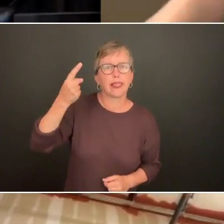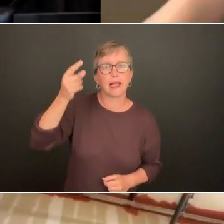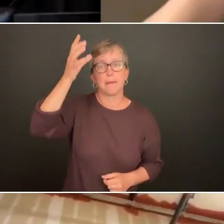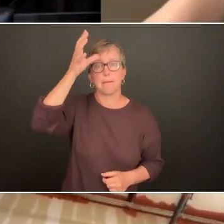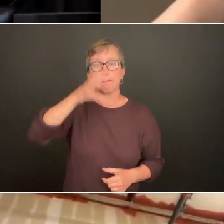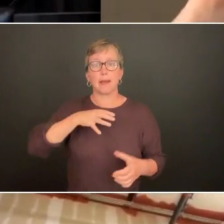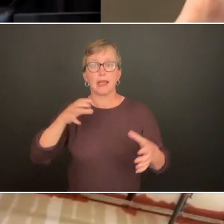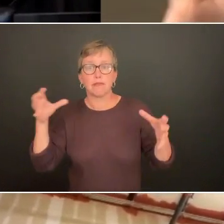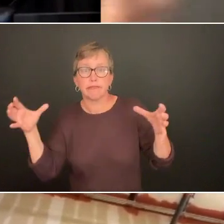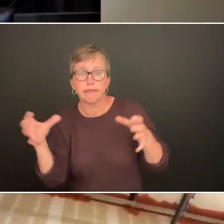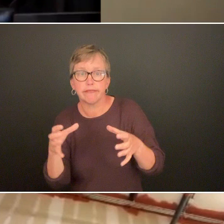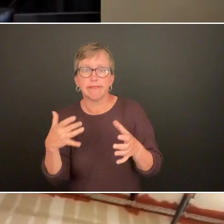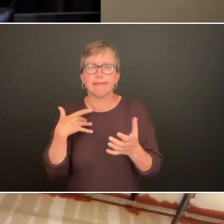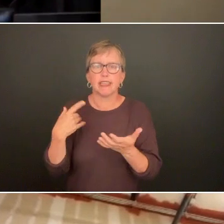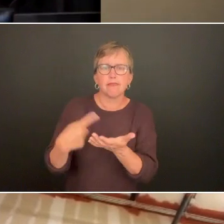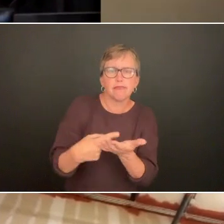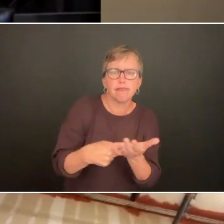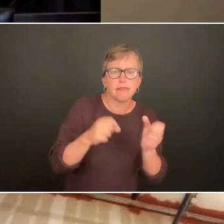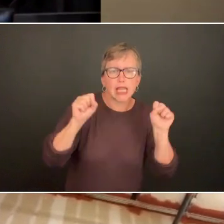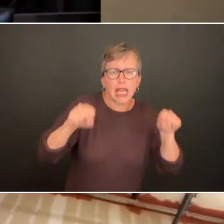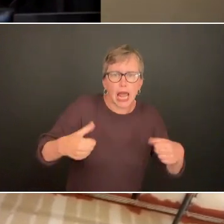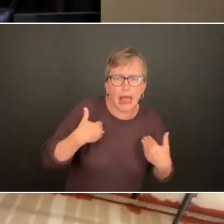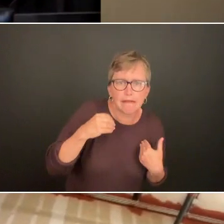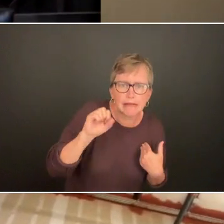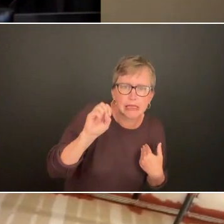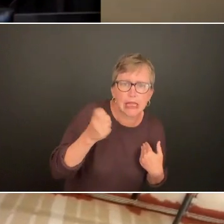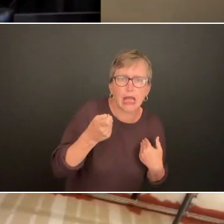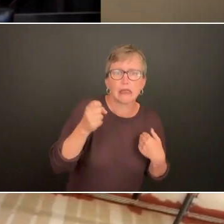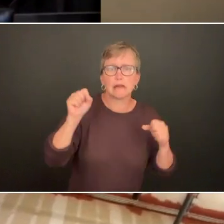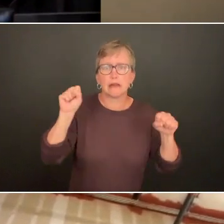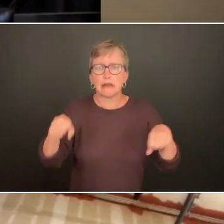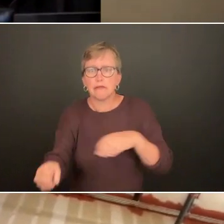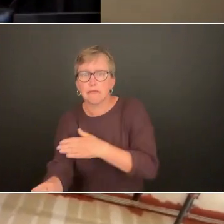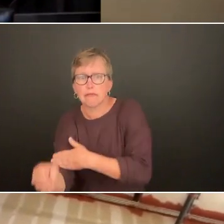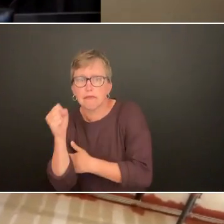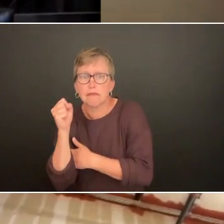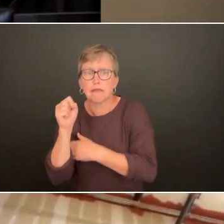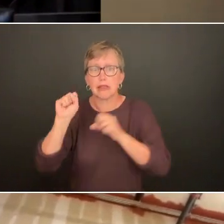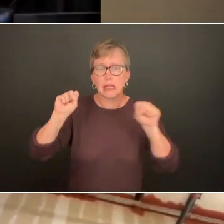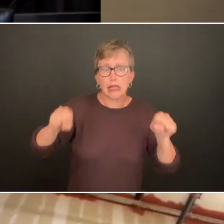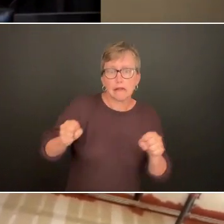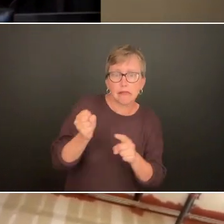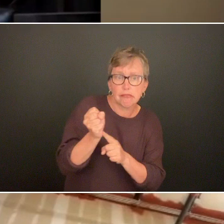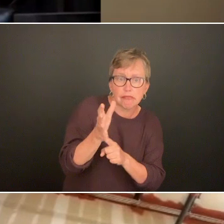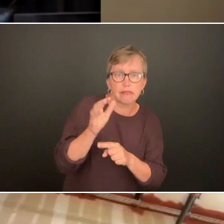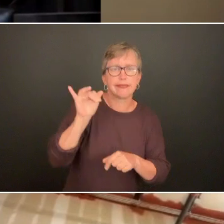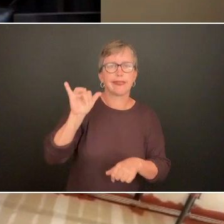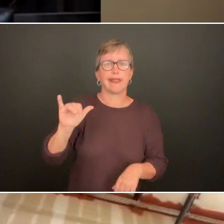talking about, you know, in our small groups, we talk about, can we do it, and can we